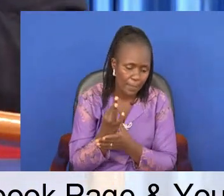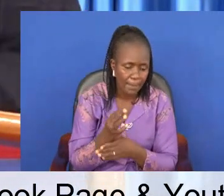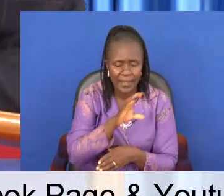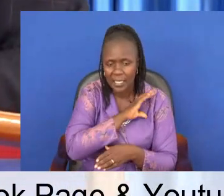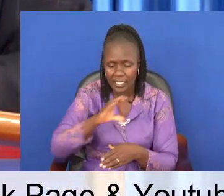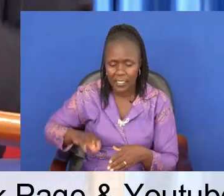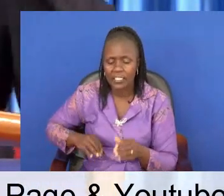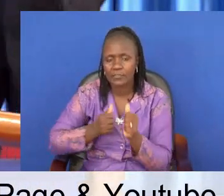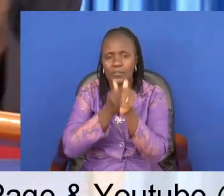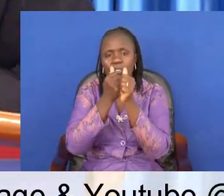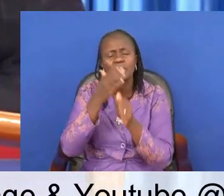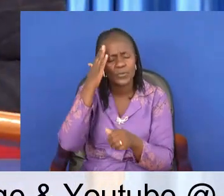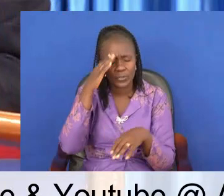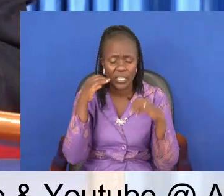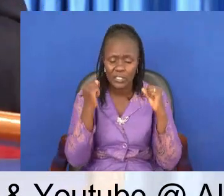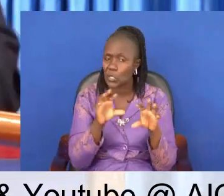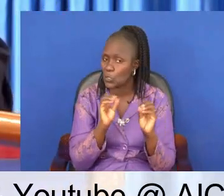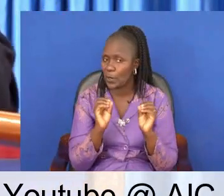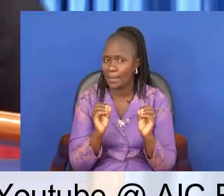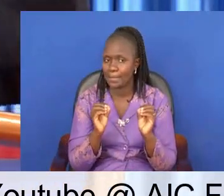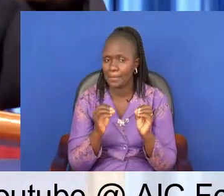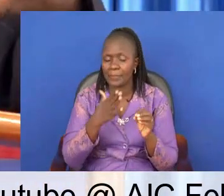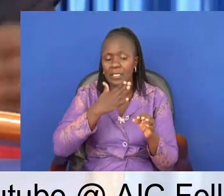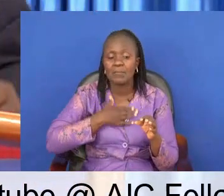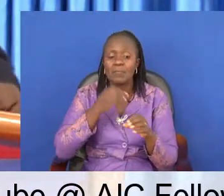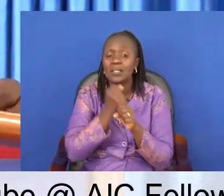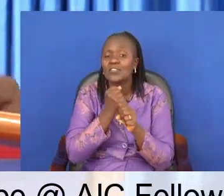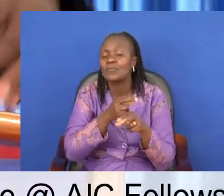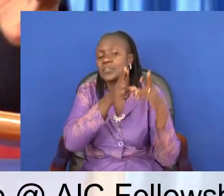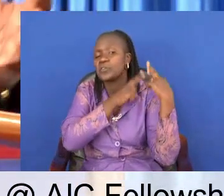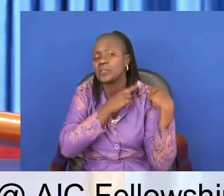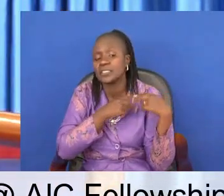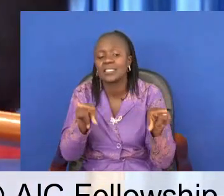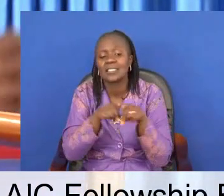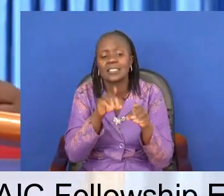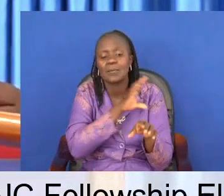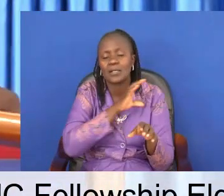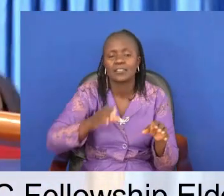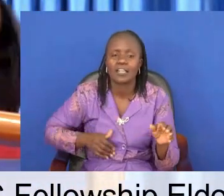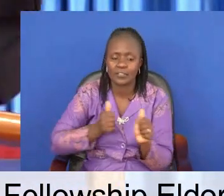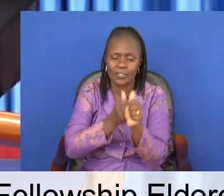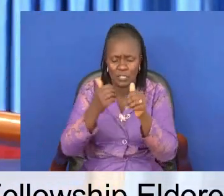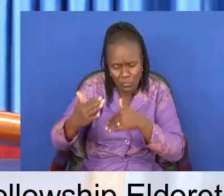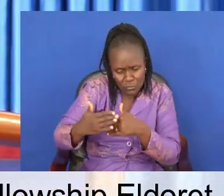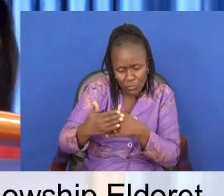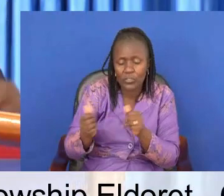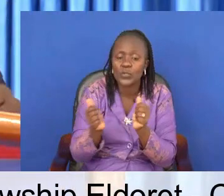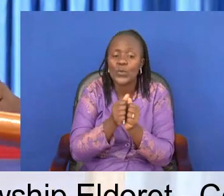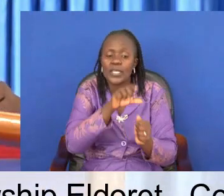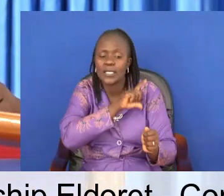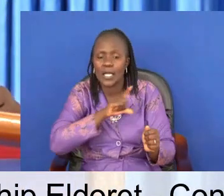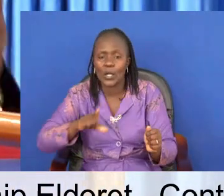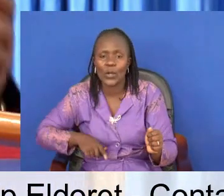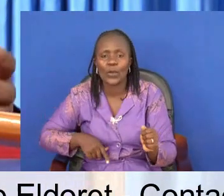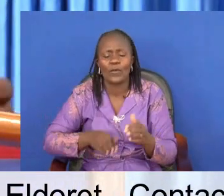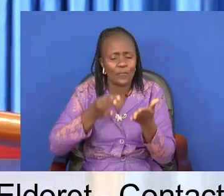Christians that you know, they are not strong enough. My job, your job as a Christian, bring them closer to God so that their faith can be